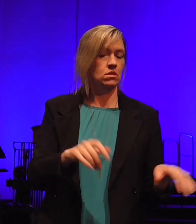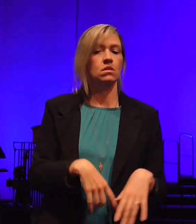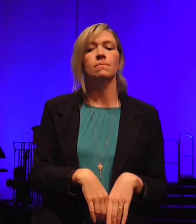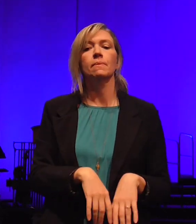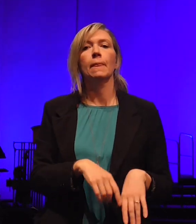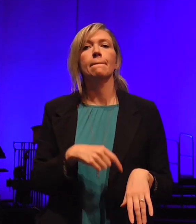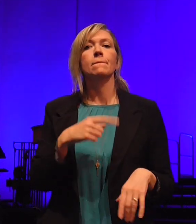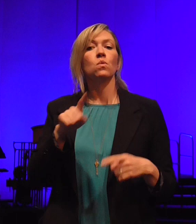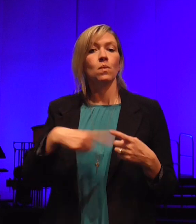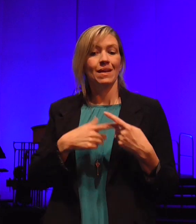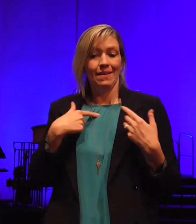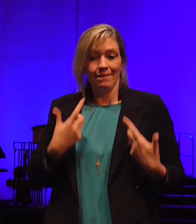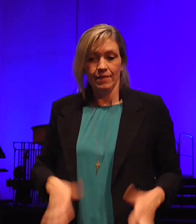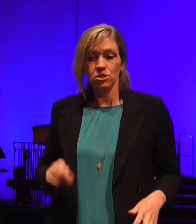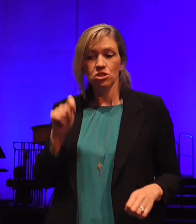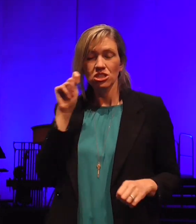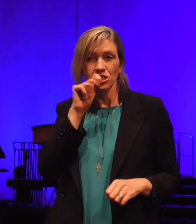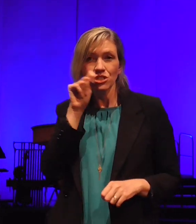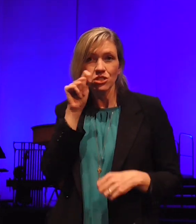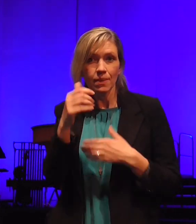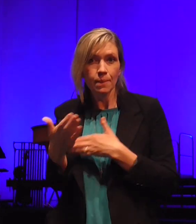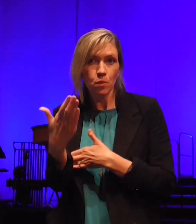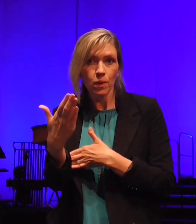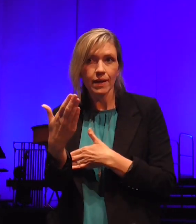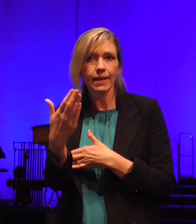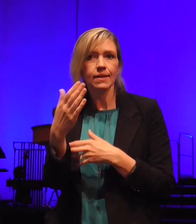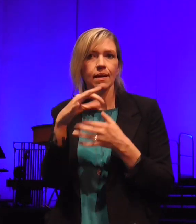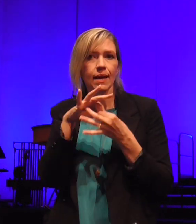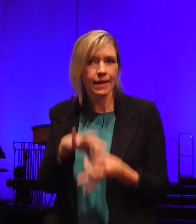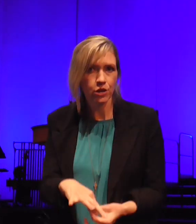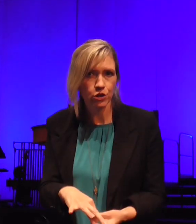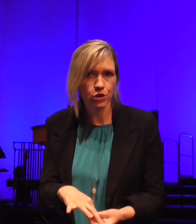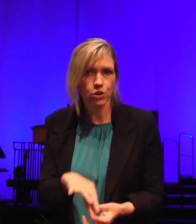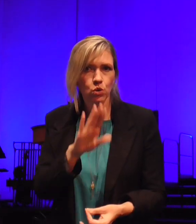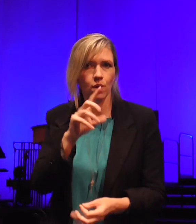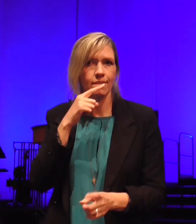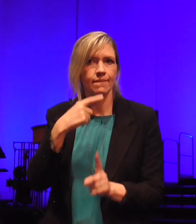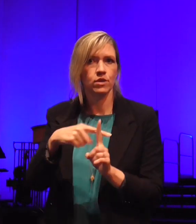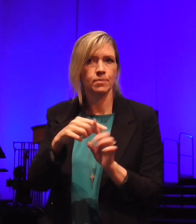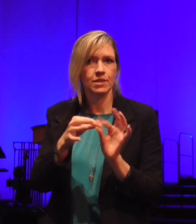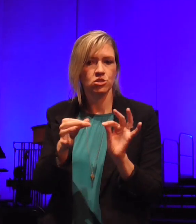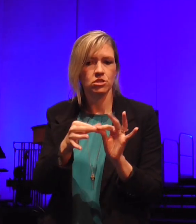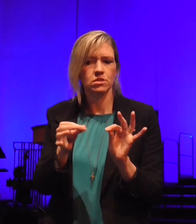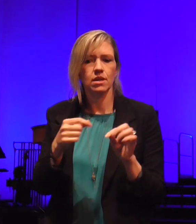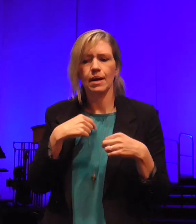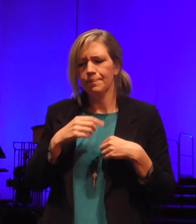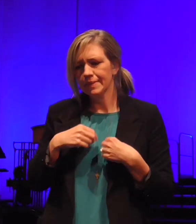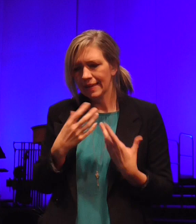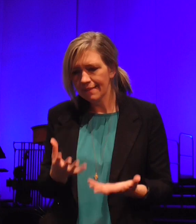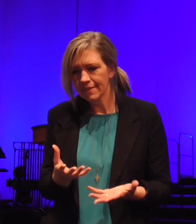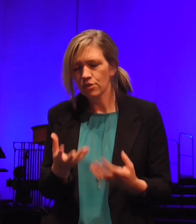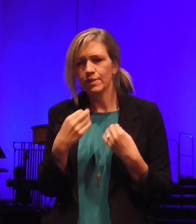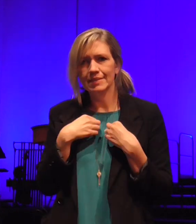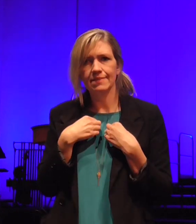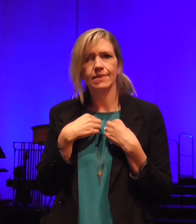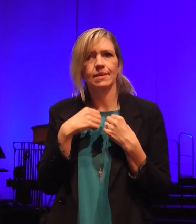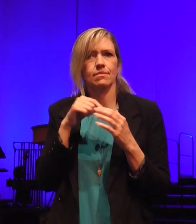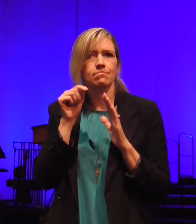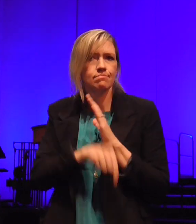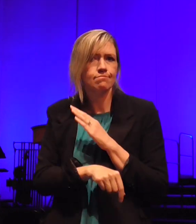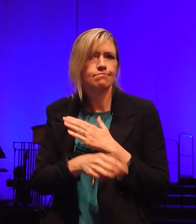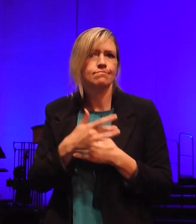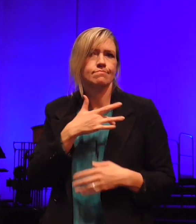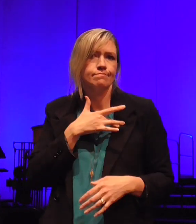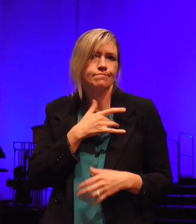complete brushing my teeth in the morning, anchor, I will say my affirmation. I am giving and receiving a profound